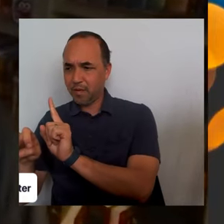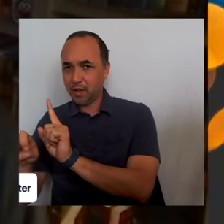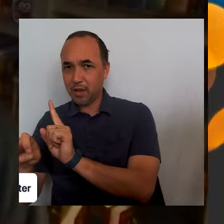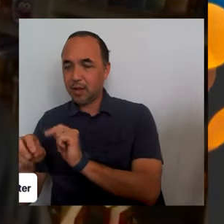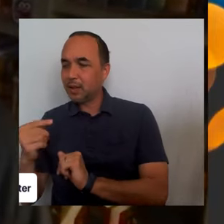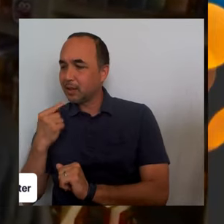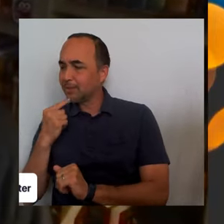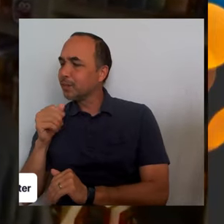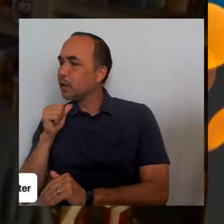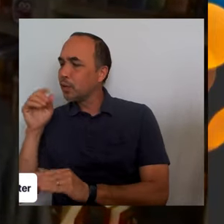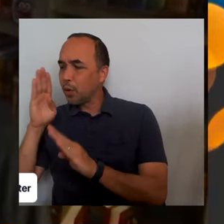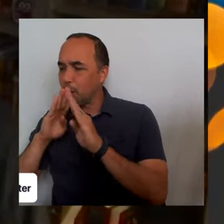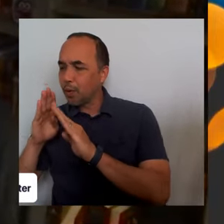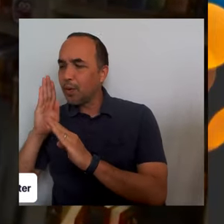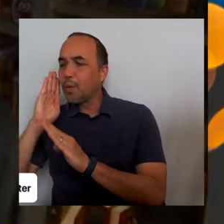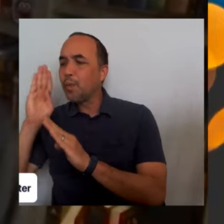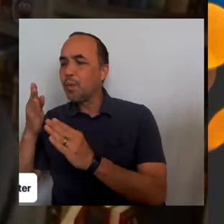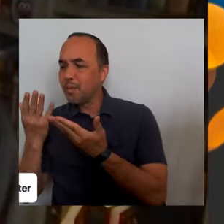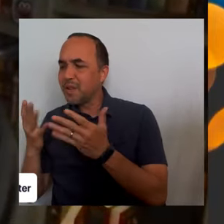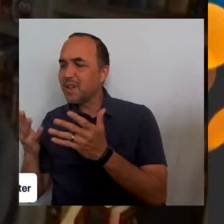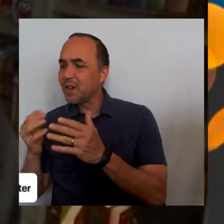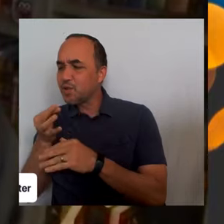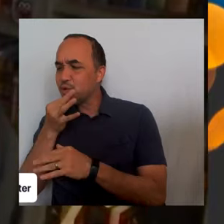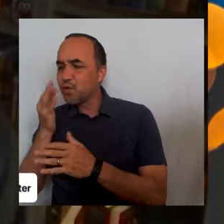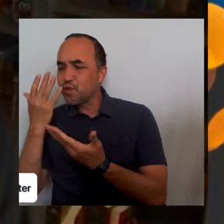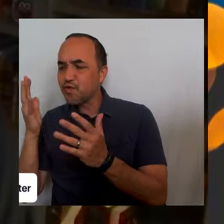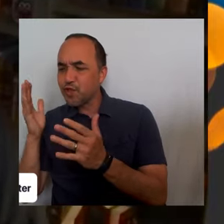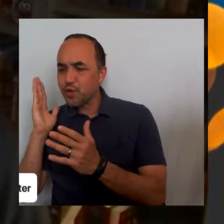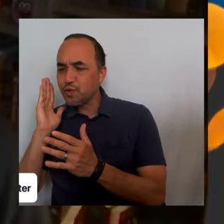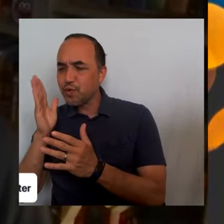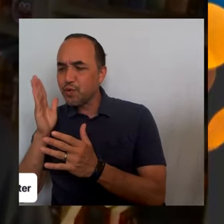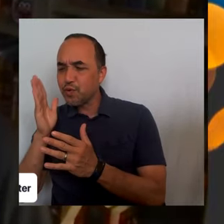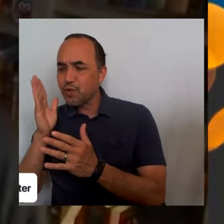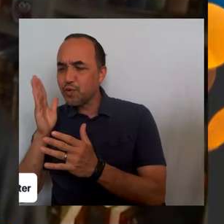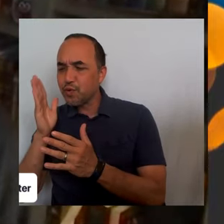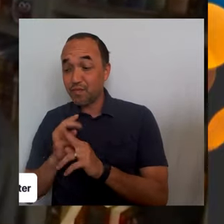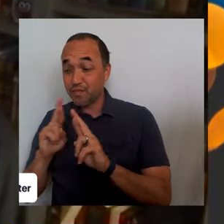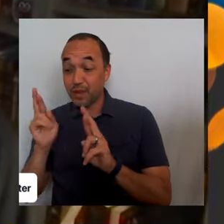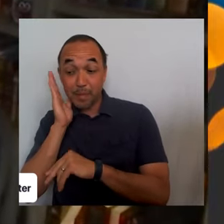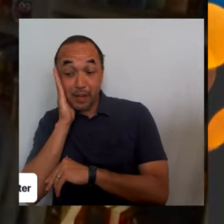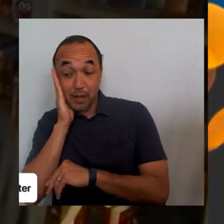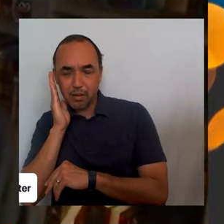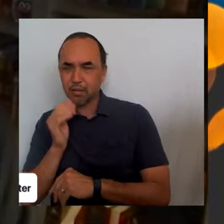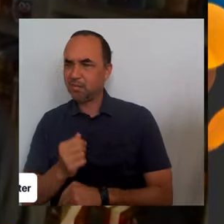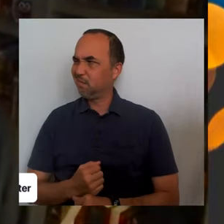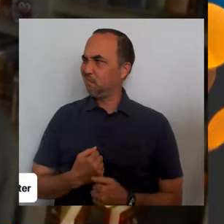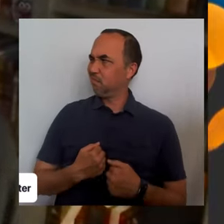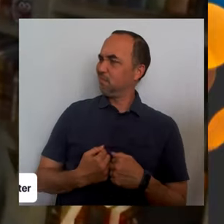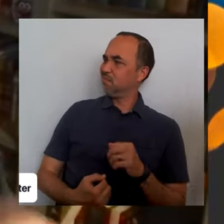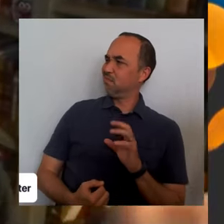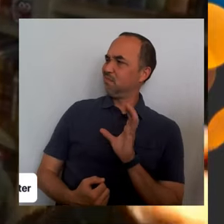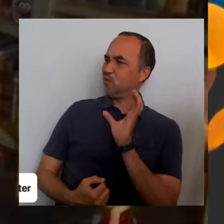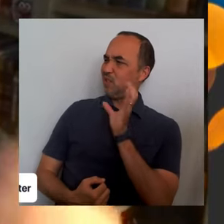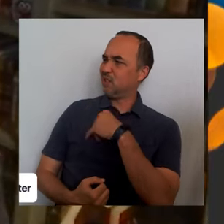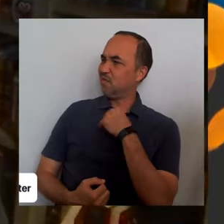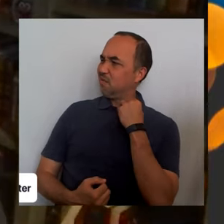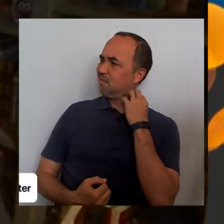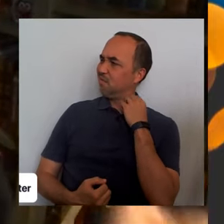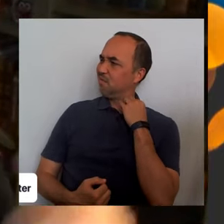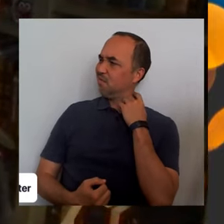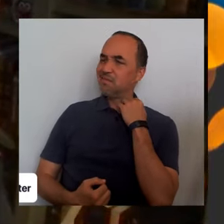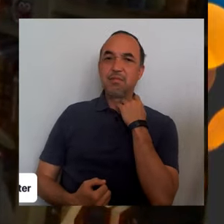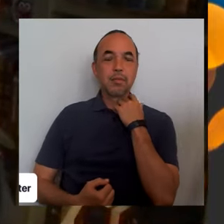"Don't worry, it'll be over soon. Let's put you to bed," or whatever. I was like, that's weird too. And then she